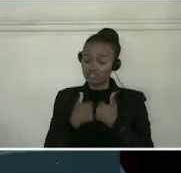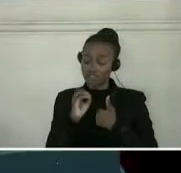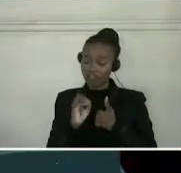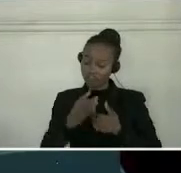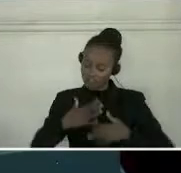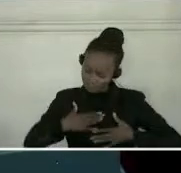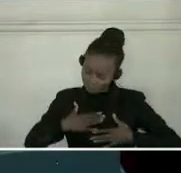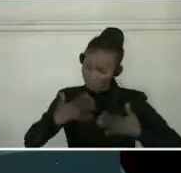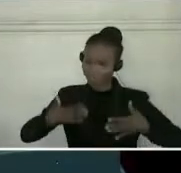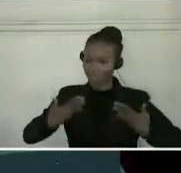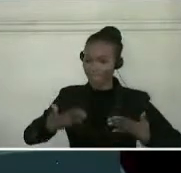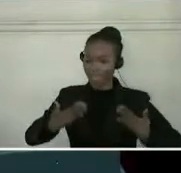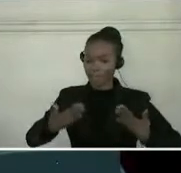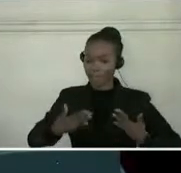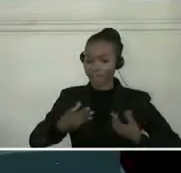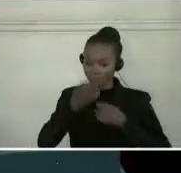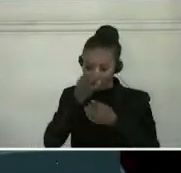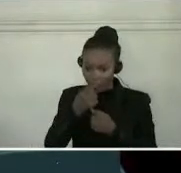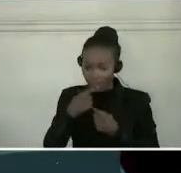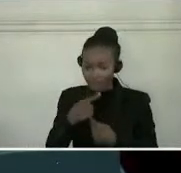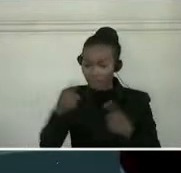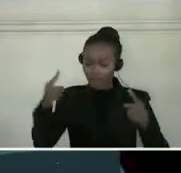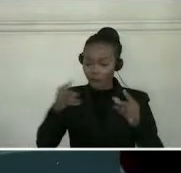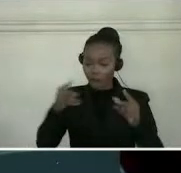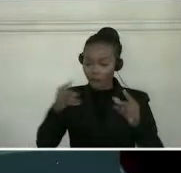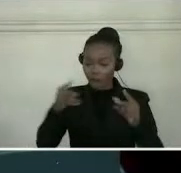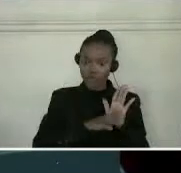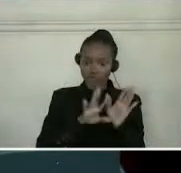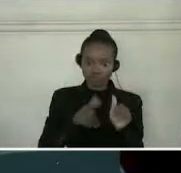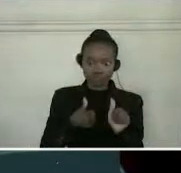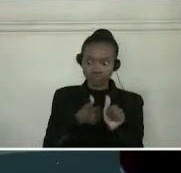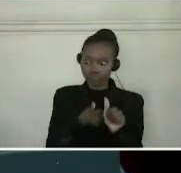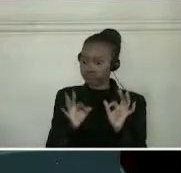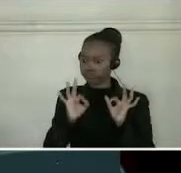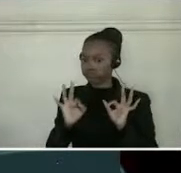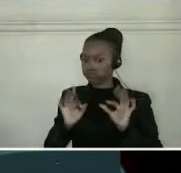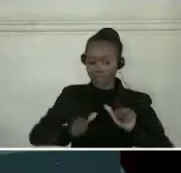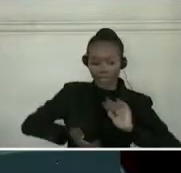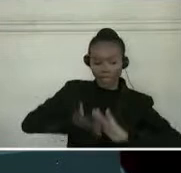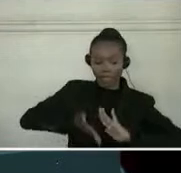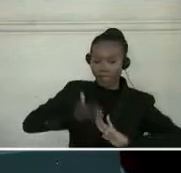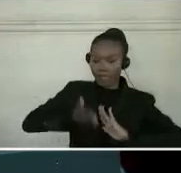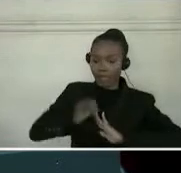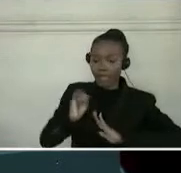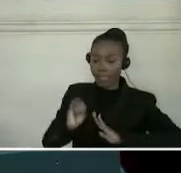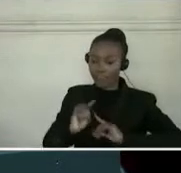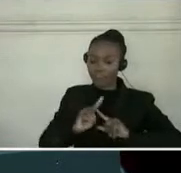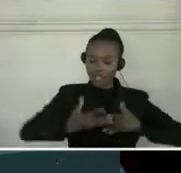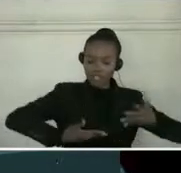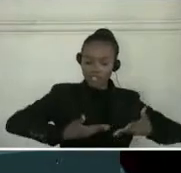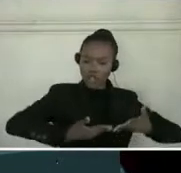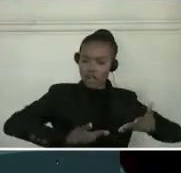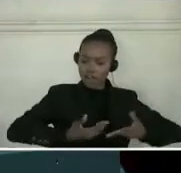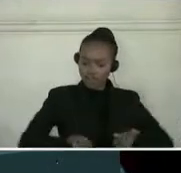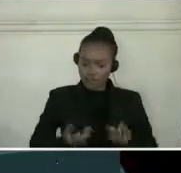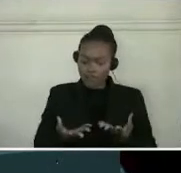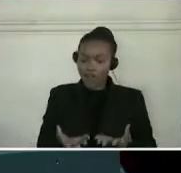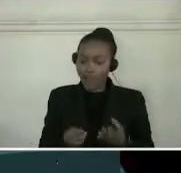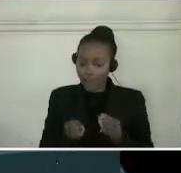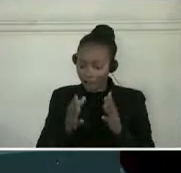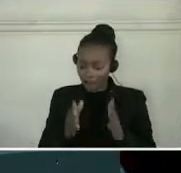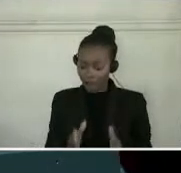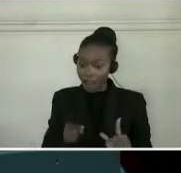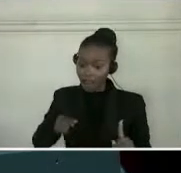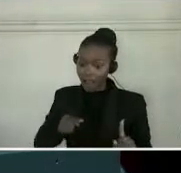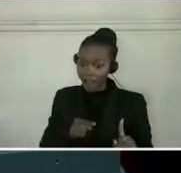that this flagship project is now back on track as we speak the service provider is on site busy